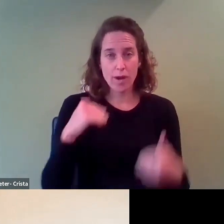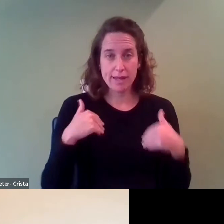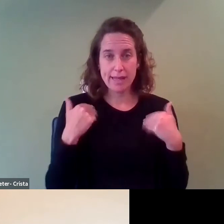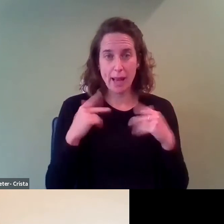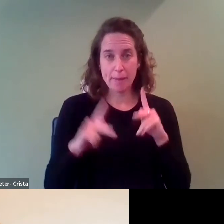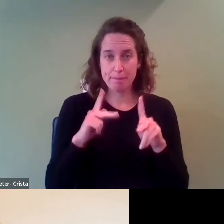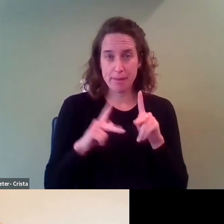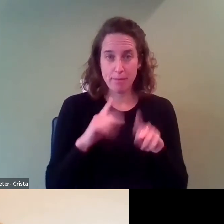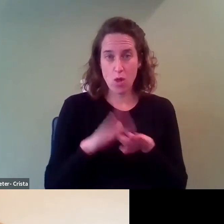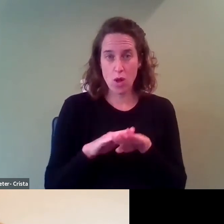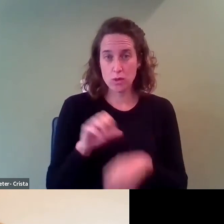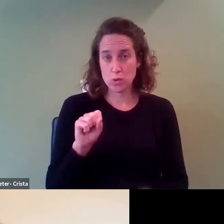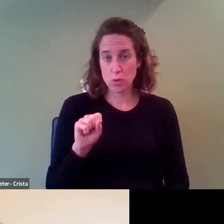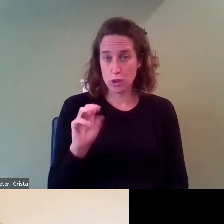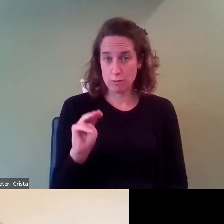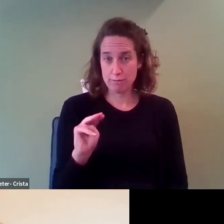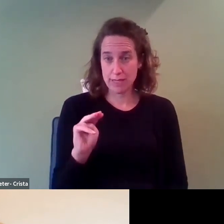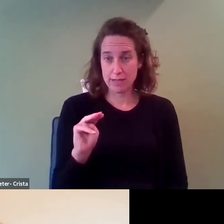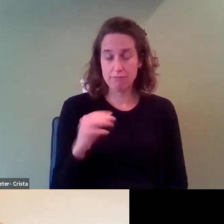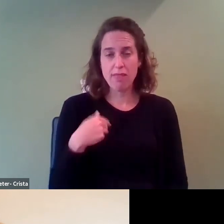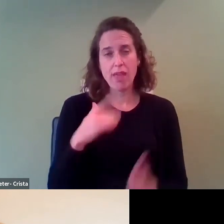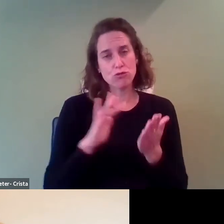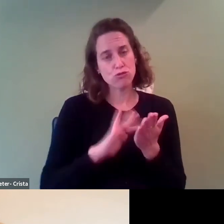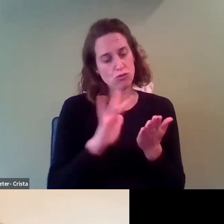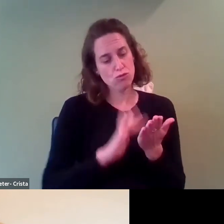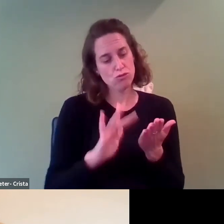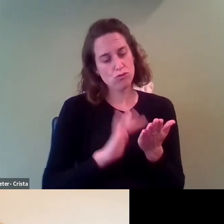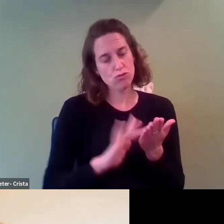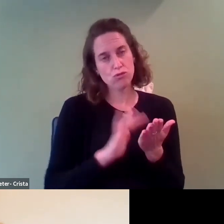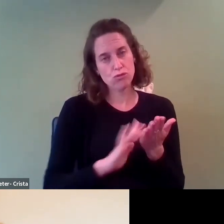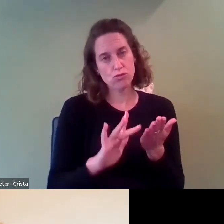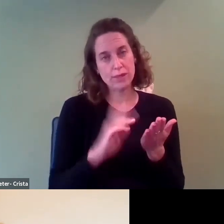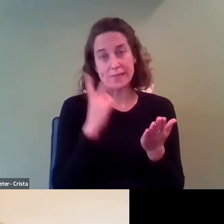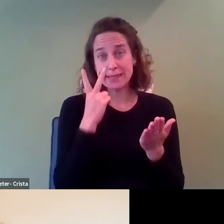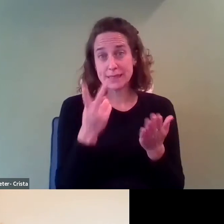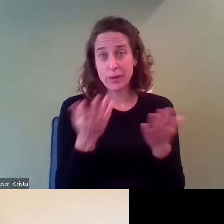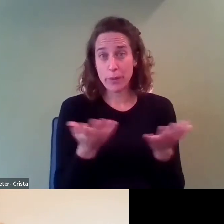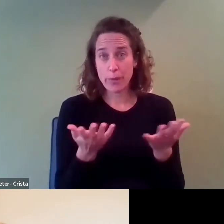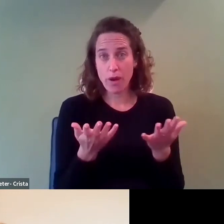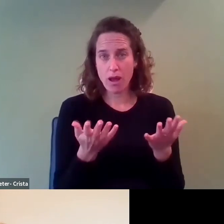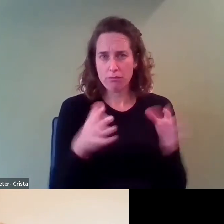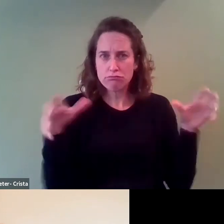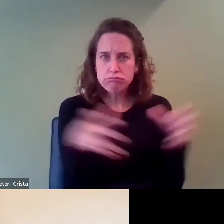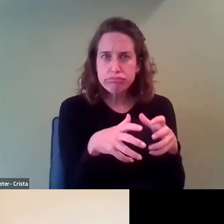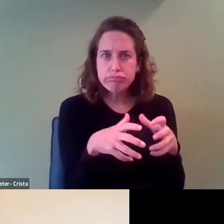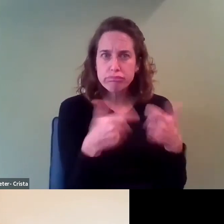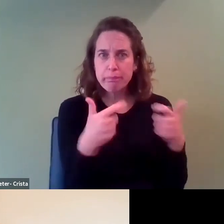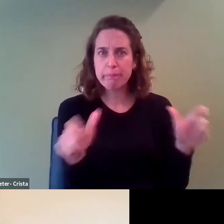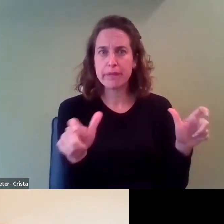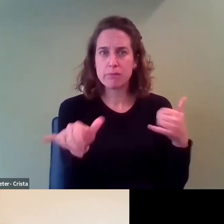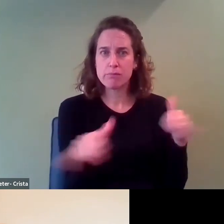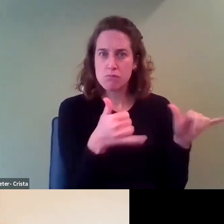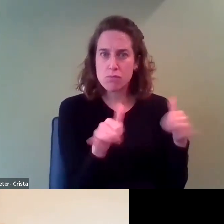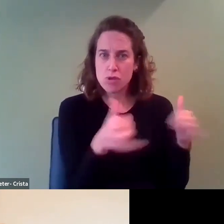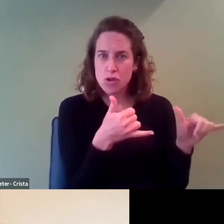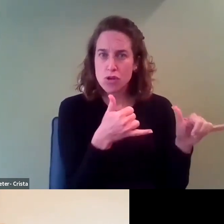scroll through their feed and they will see photos of gatherings. And